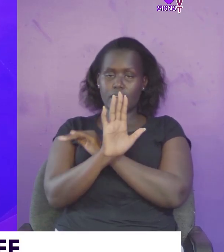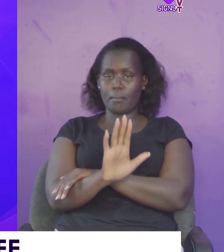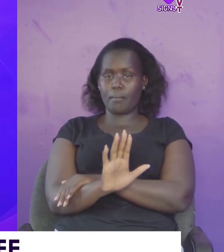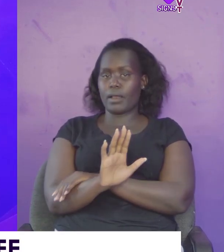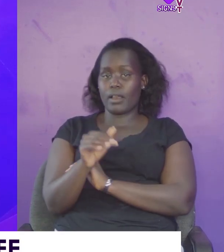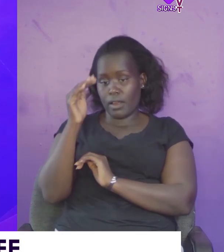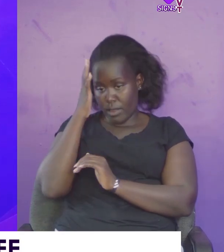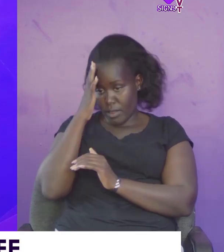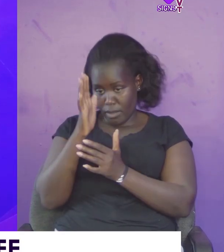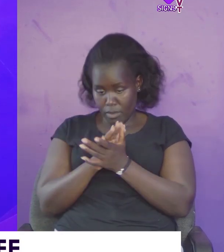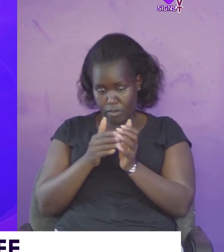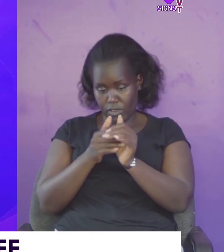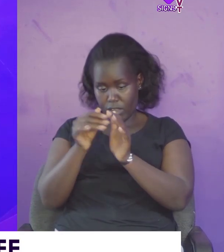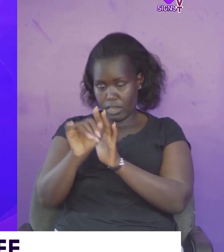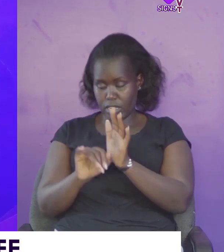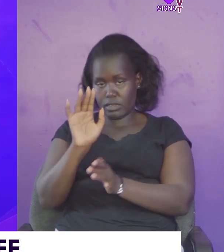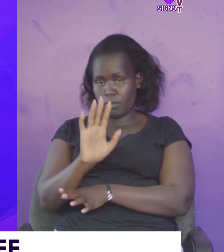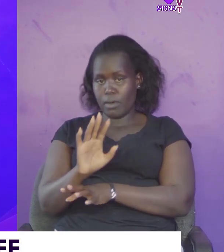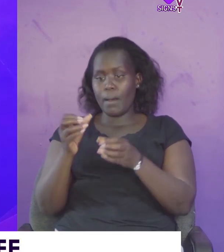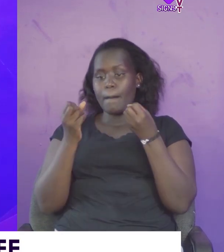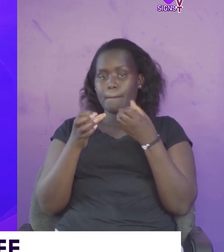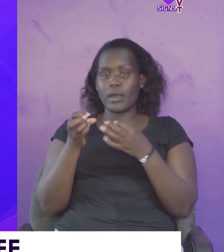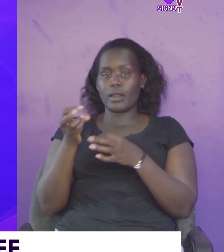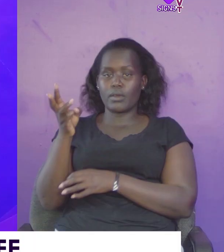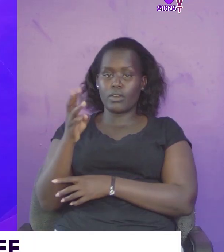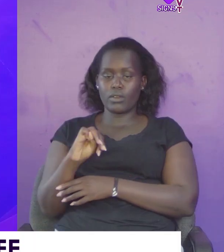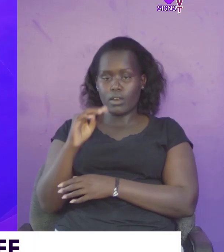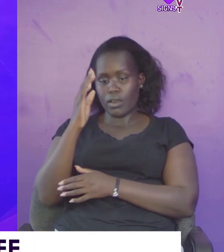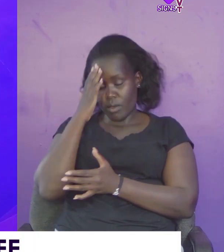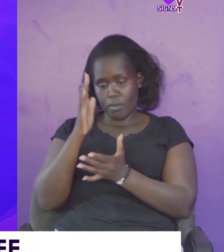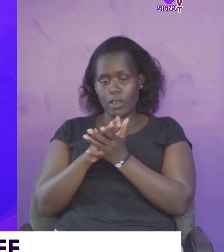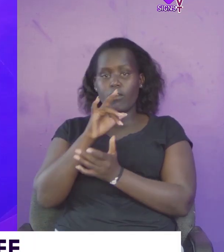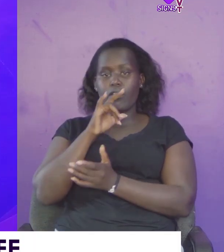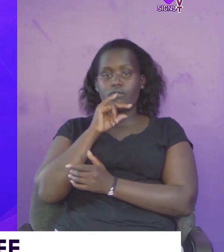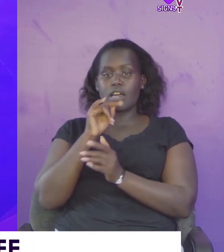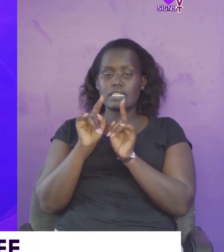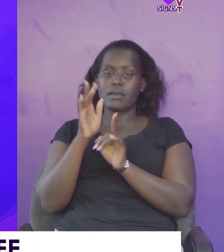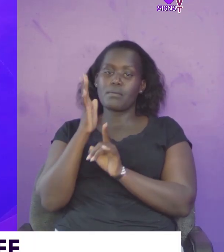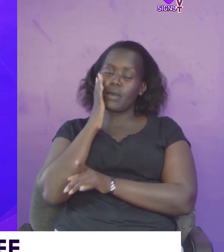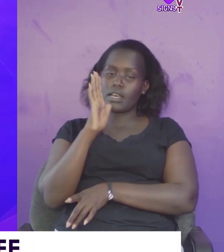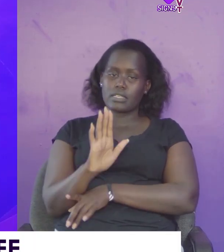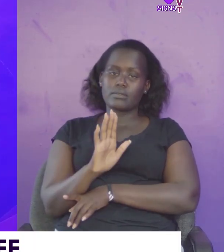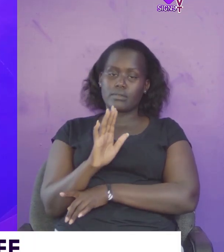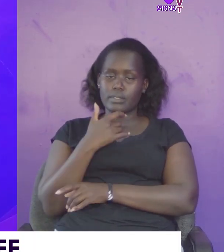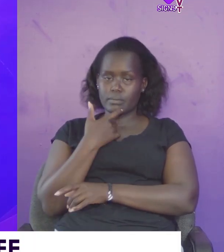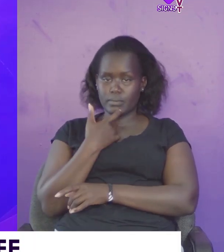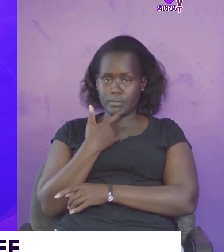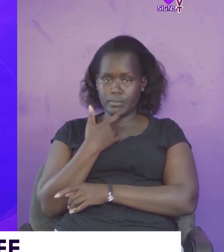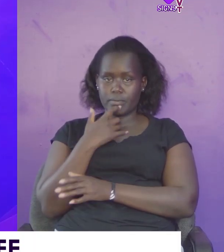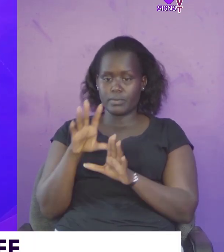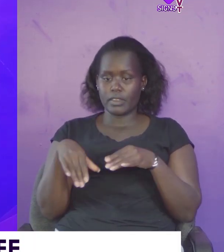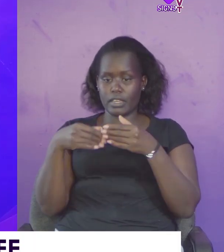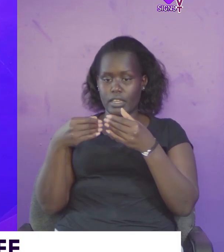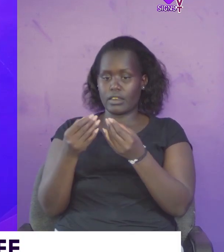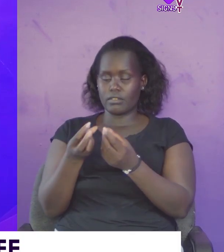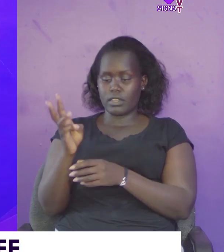they believe in their leadership. Many of them believe in their fathers and their mothers. And it gives them a lot